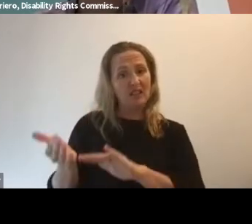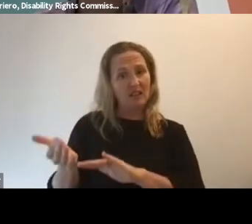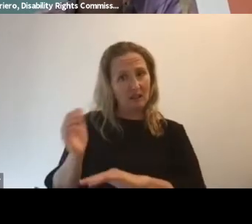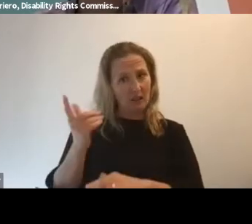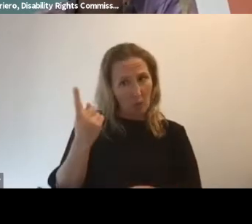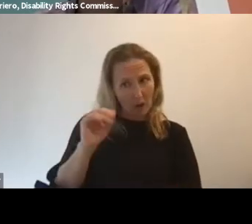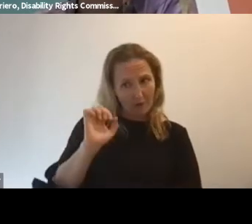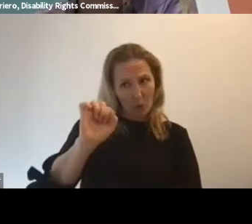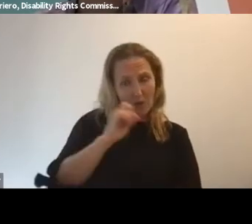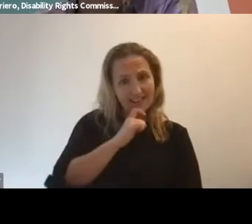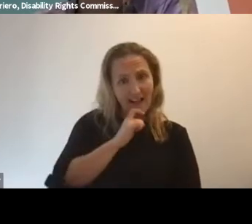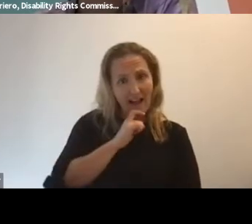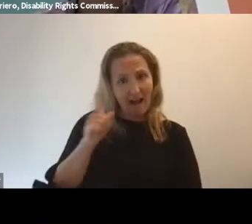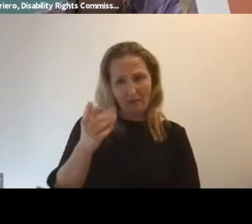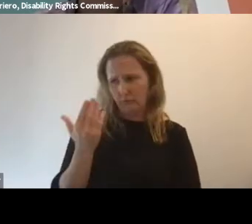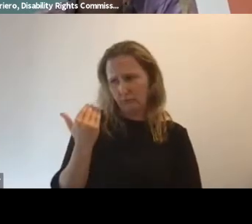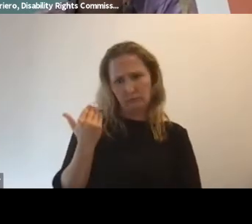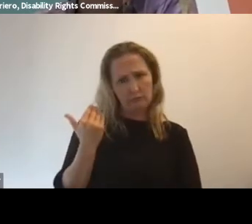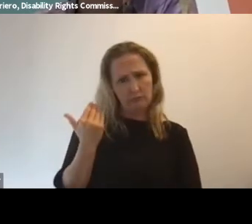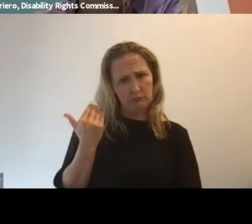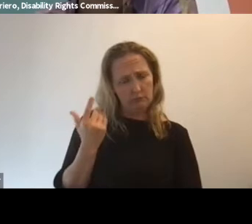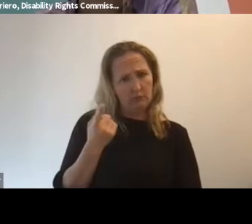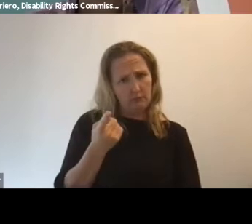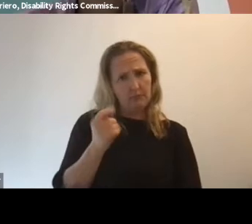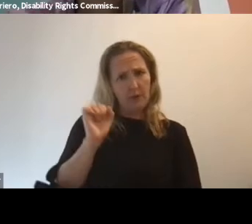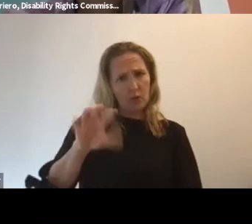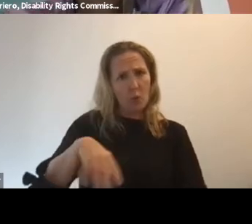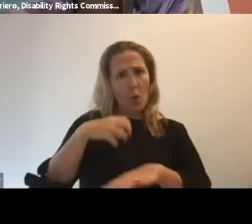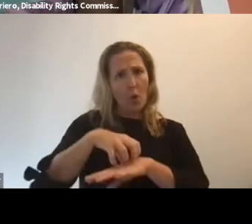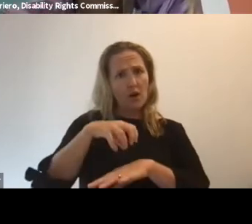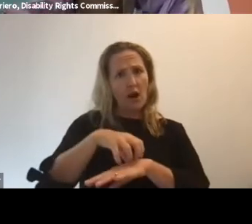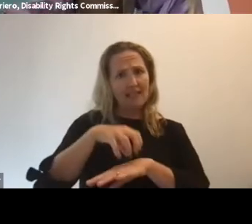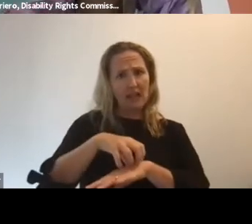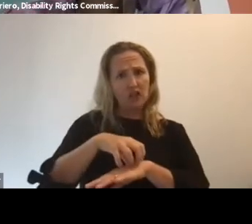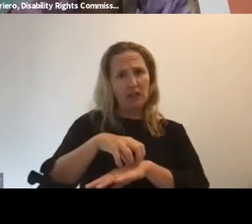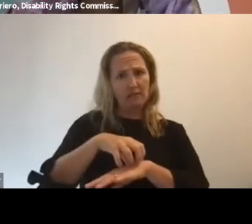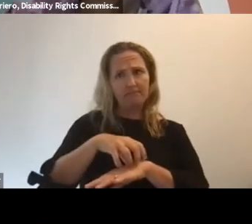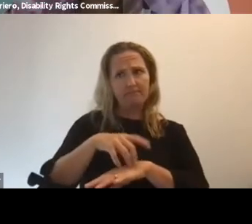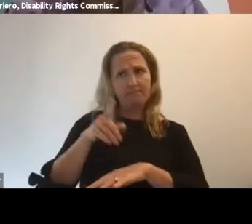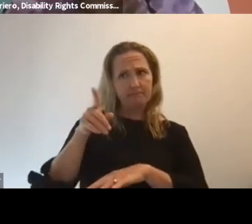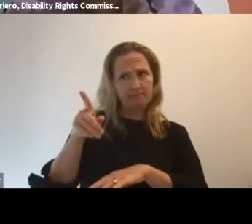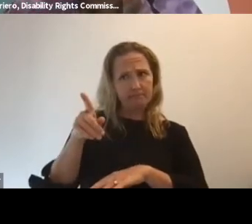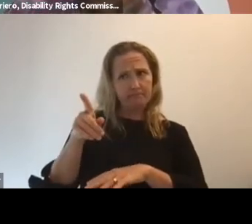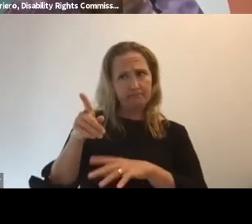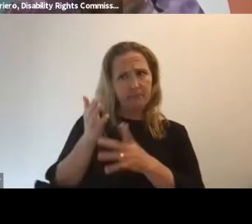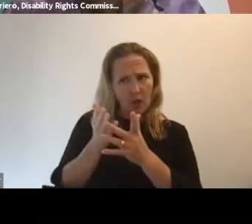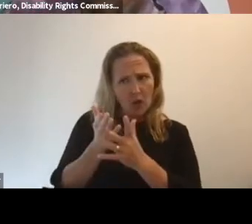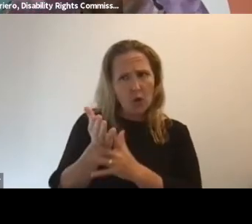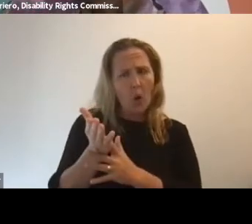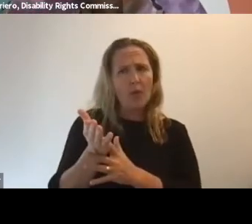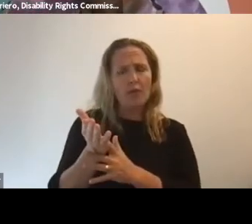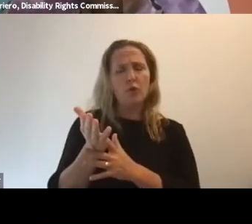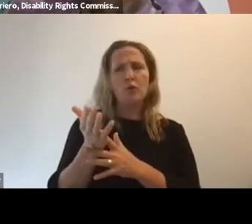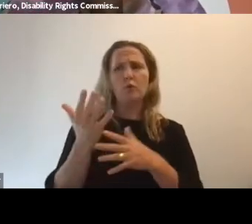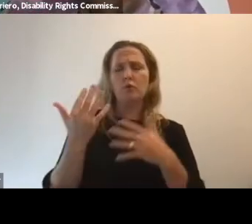employees, not that long ago. Your organisation's been thrown into a